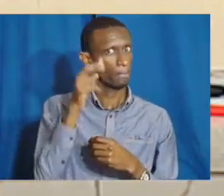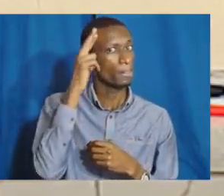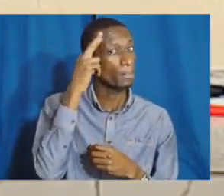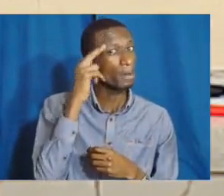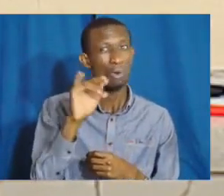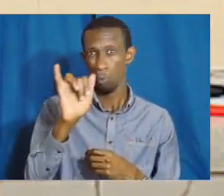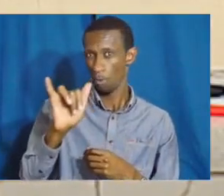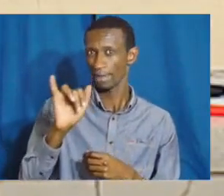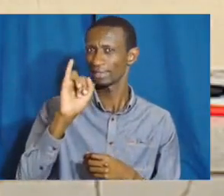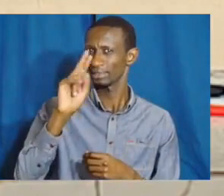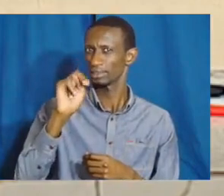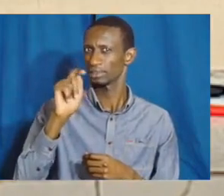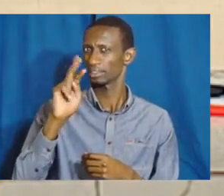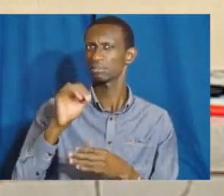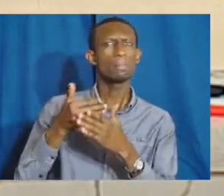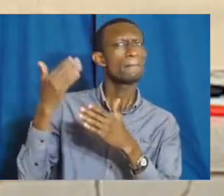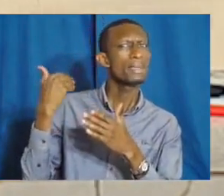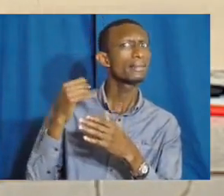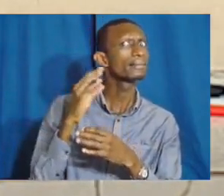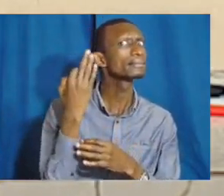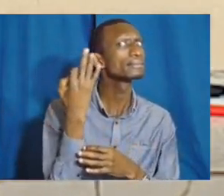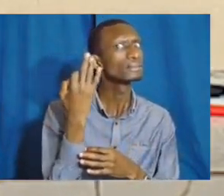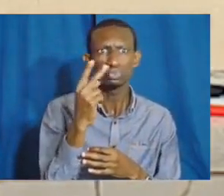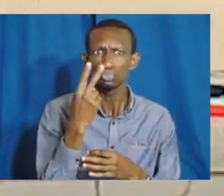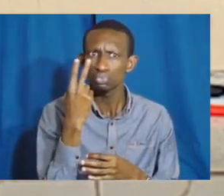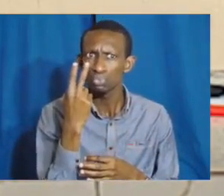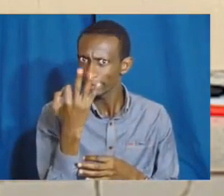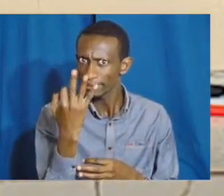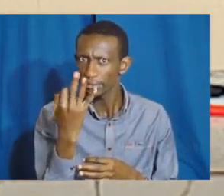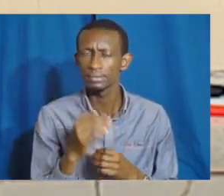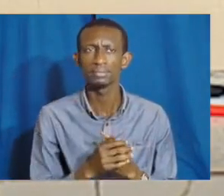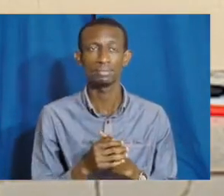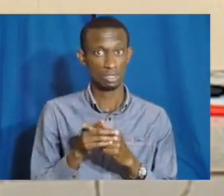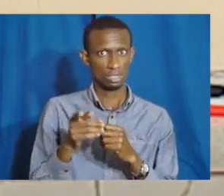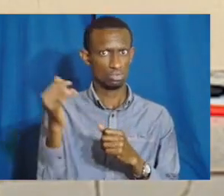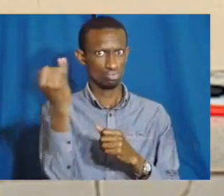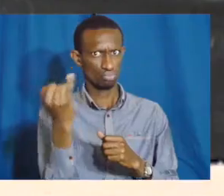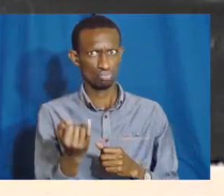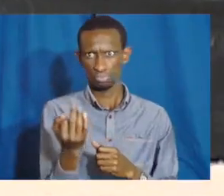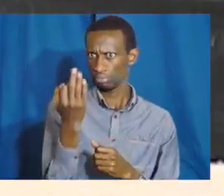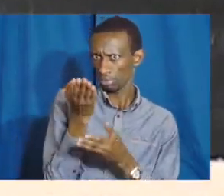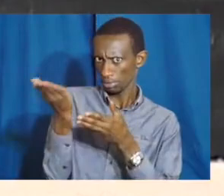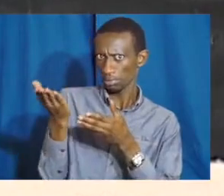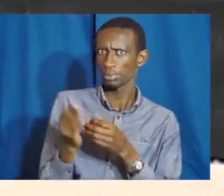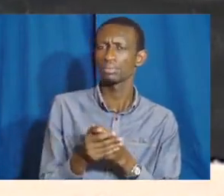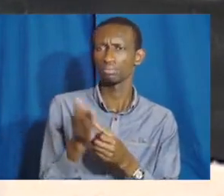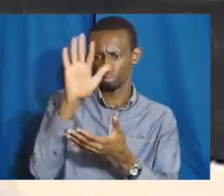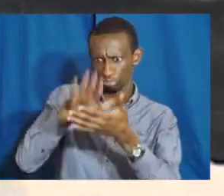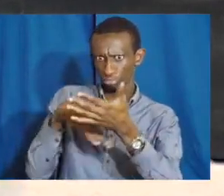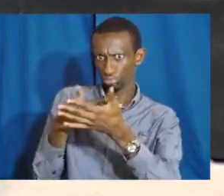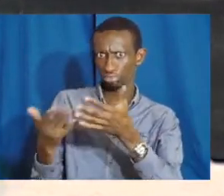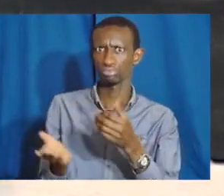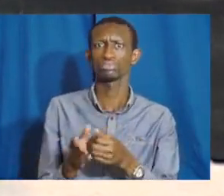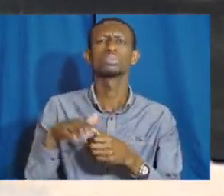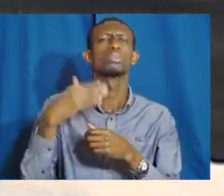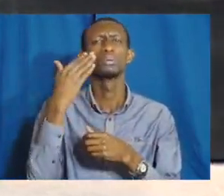y-intercept was 3. We are going to draw this on a graph and see what